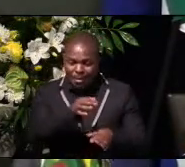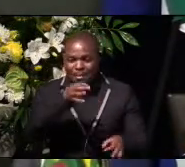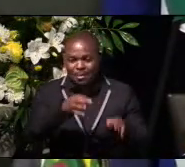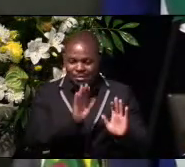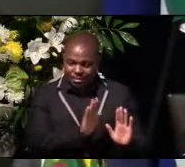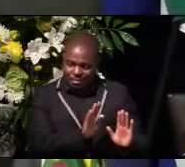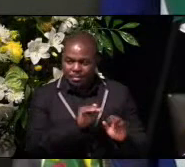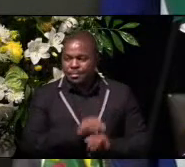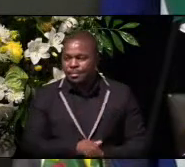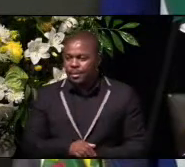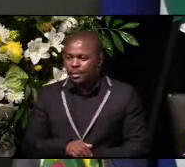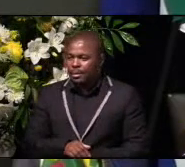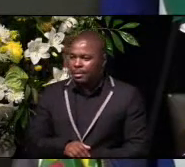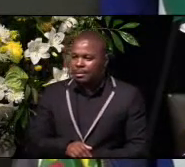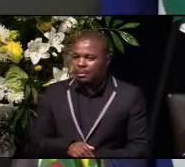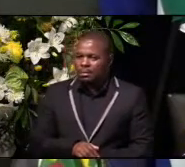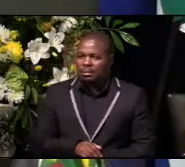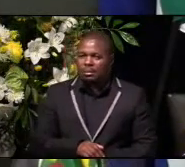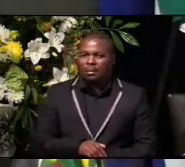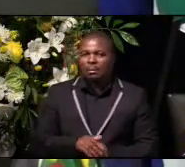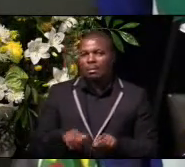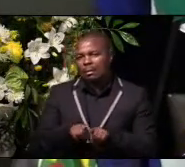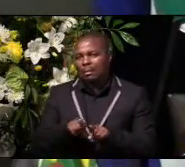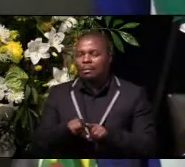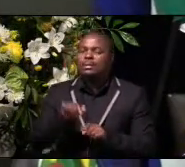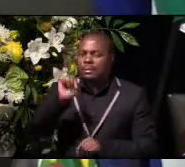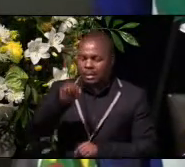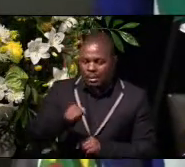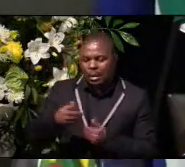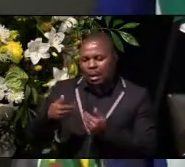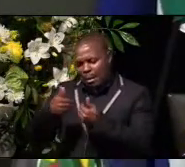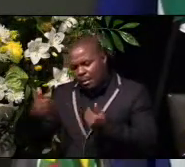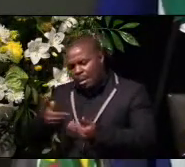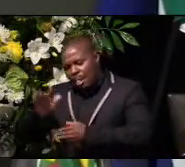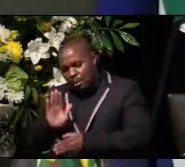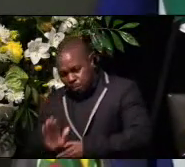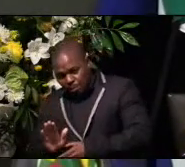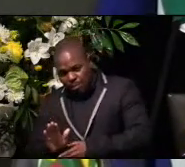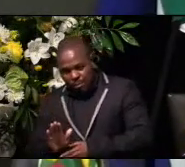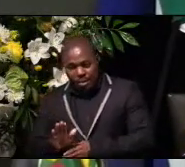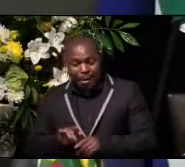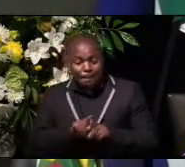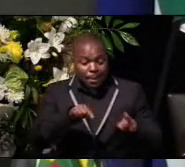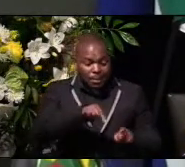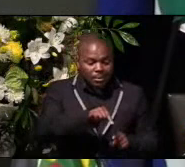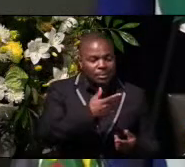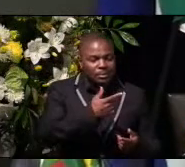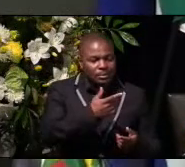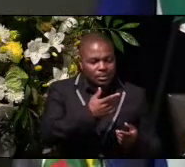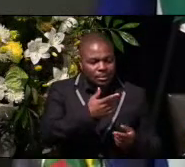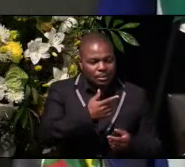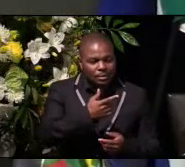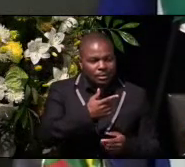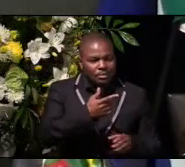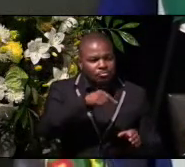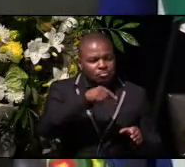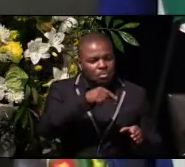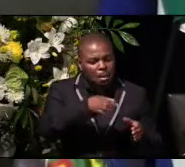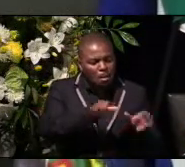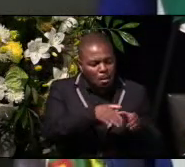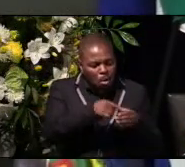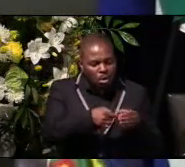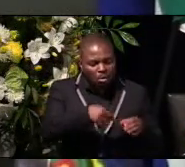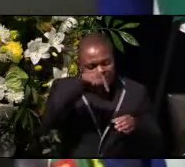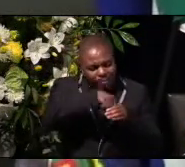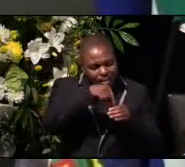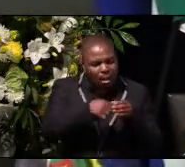time over and above the apartheid situation of internal disunity of internal problems